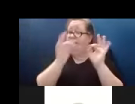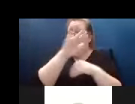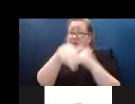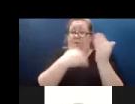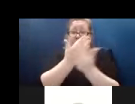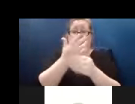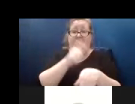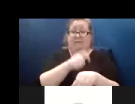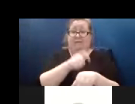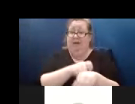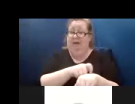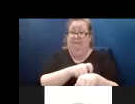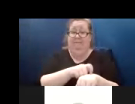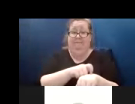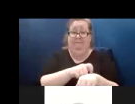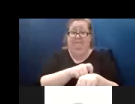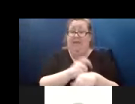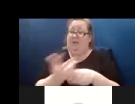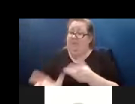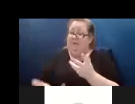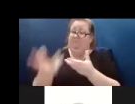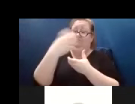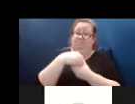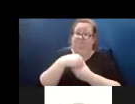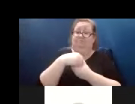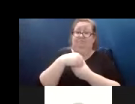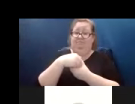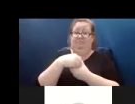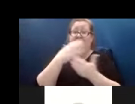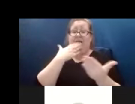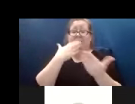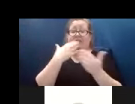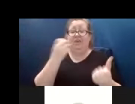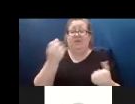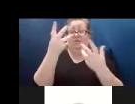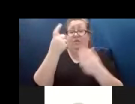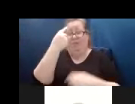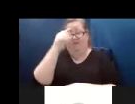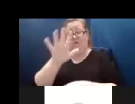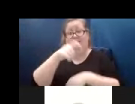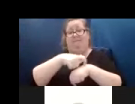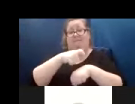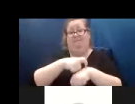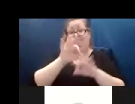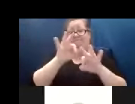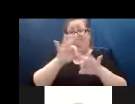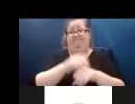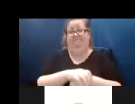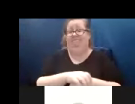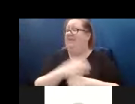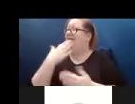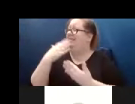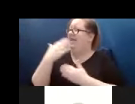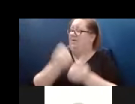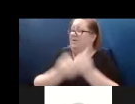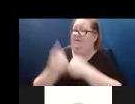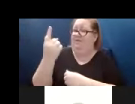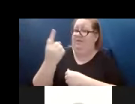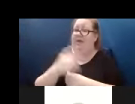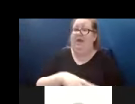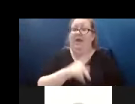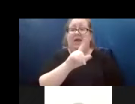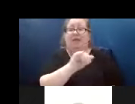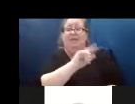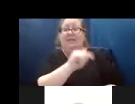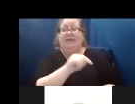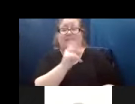listen to it, we take it in, and we integrate it. So thank you so much for your time. Thanks, everyone. Liz, I saw a